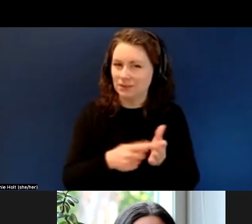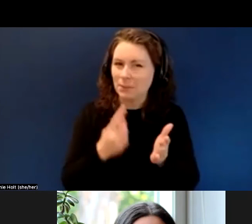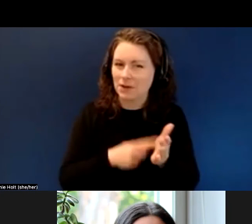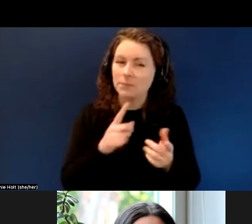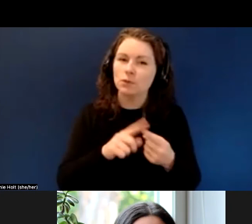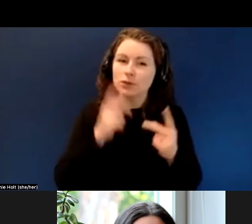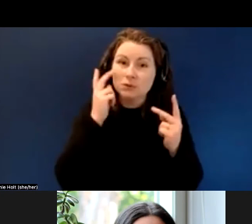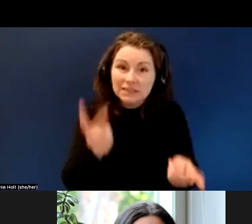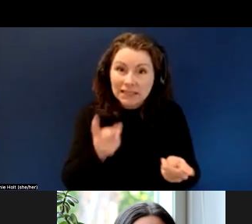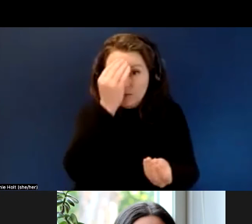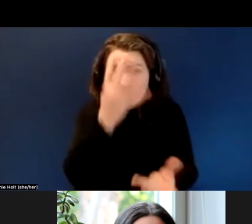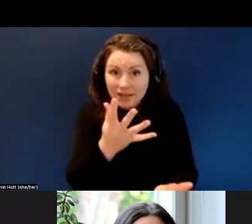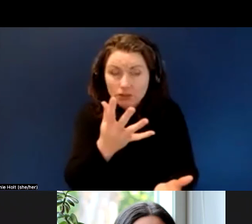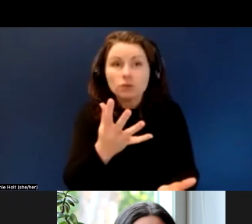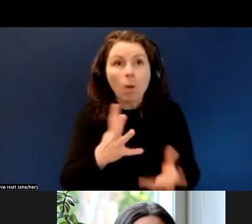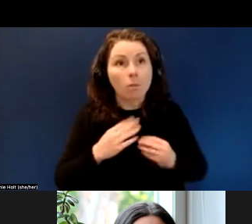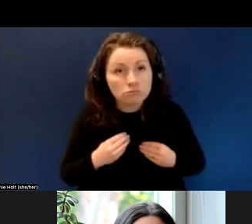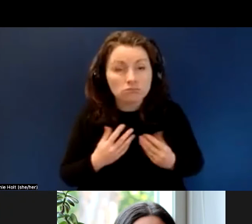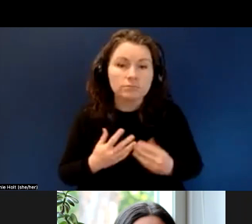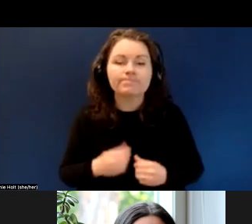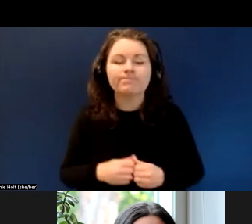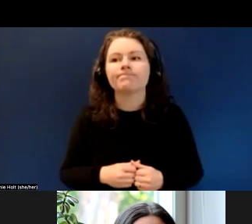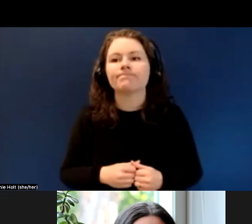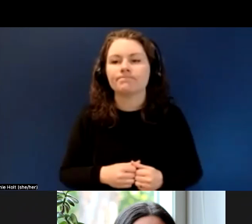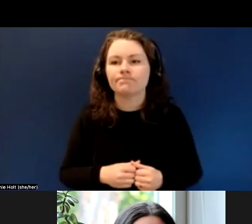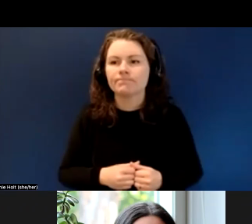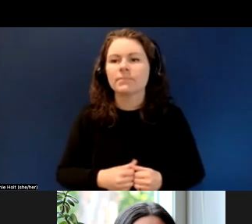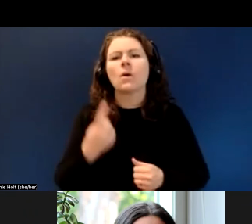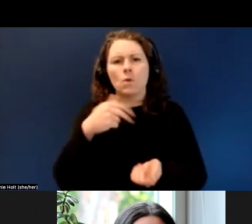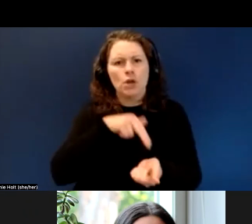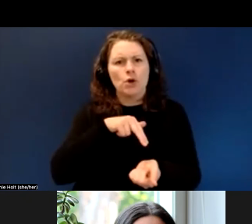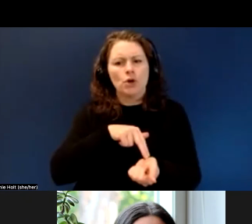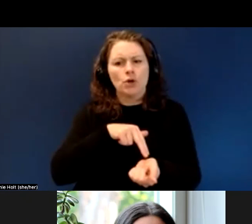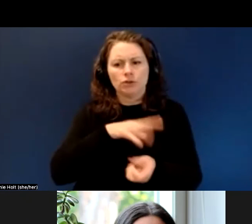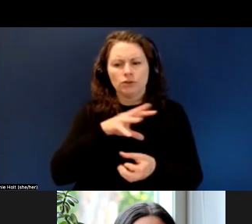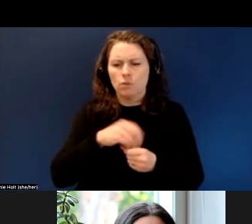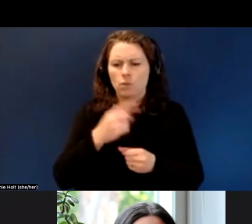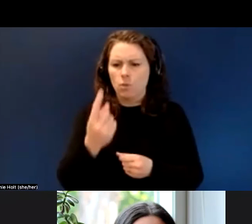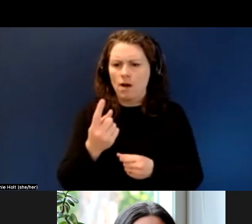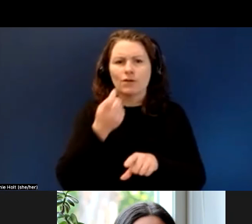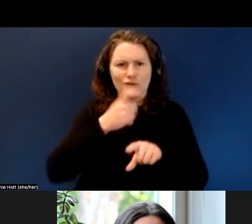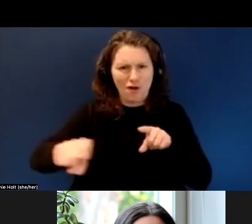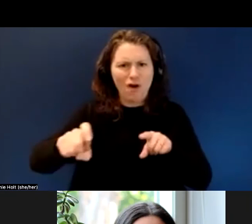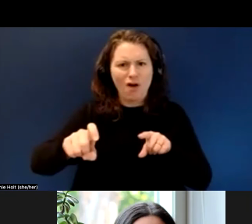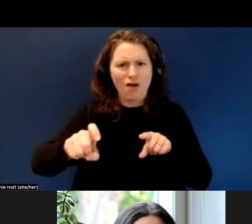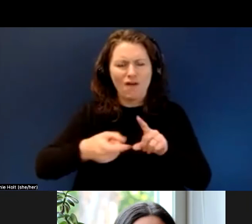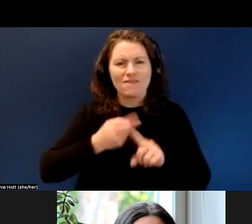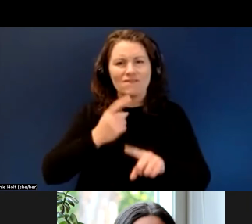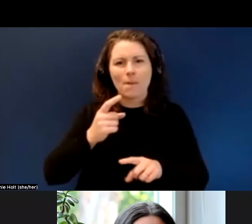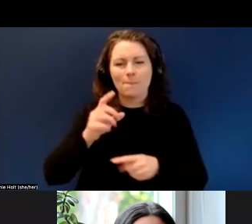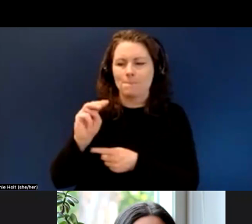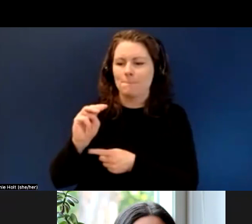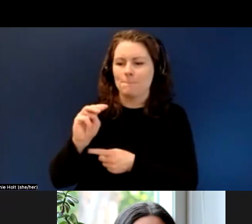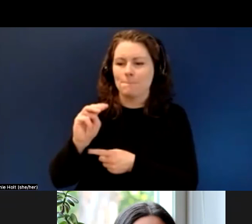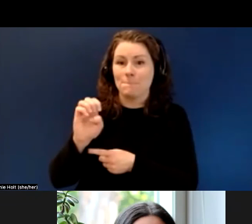see information. There was a nurse on one of our calls from Millinocket